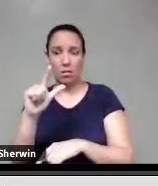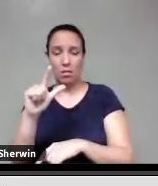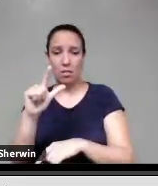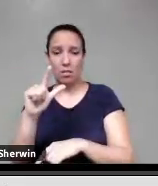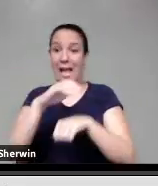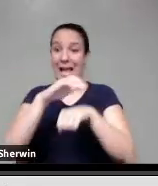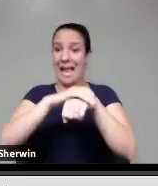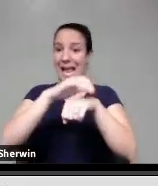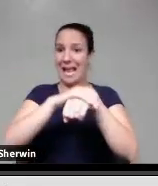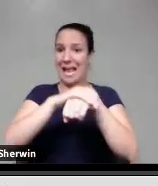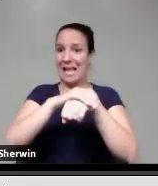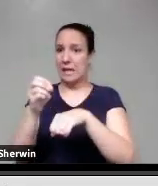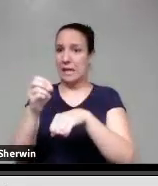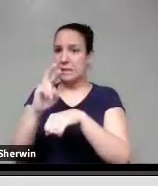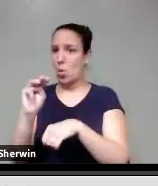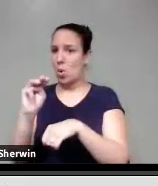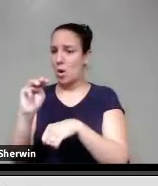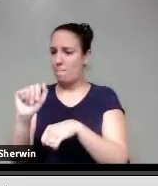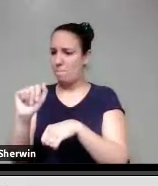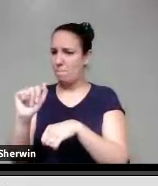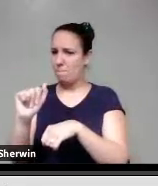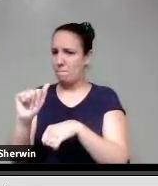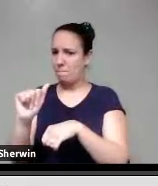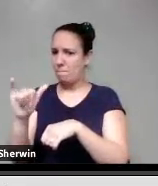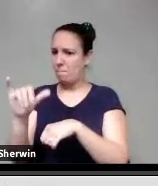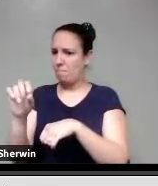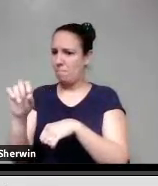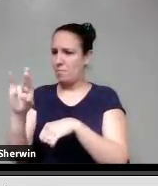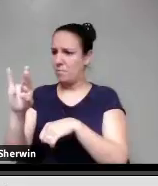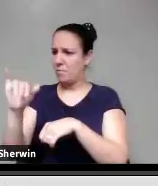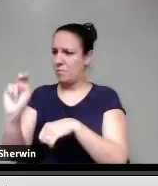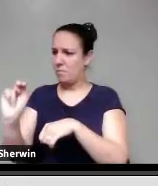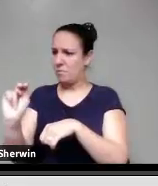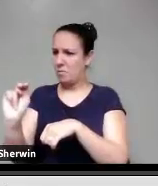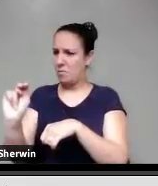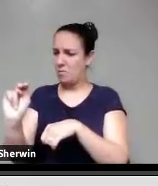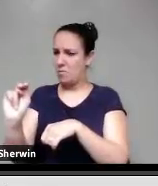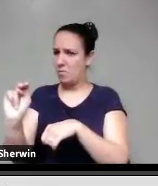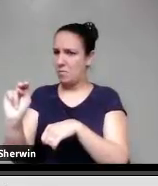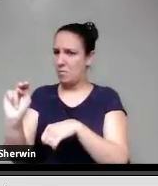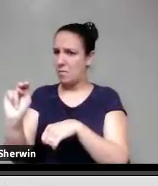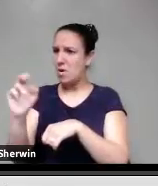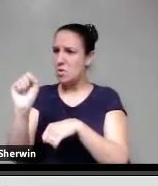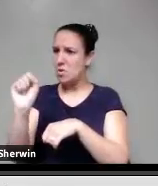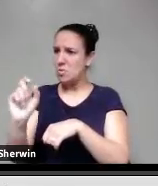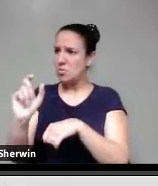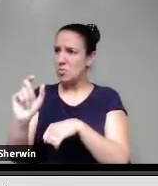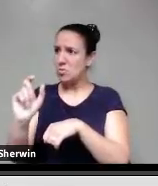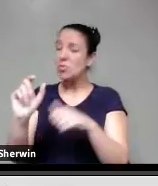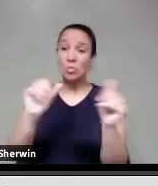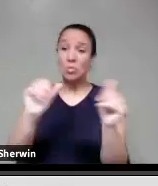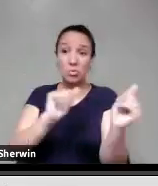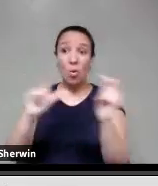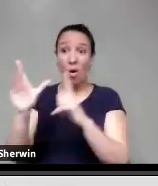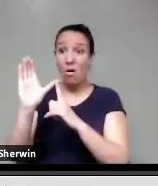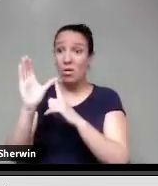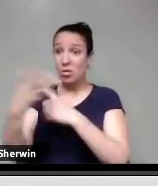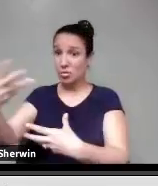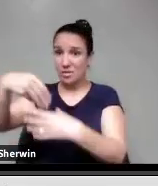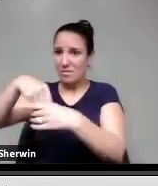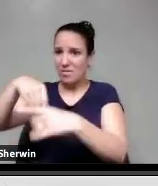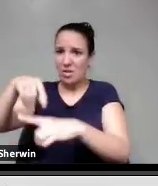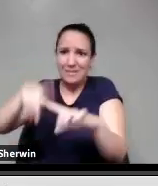that is a primary culture in New Zealand. She says it would be impractical to cover all cultures permanently, but